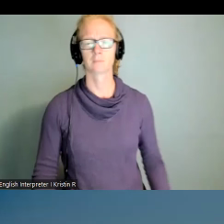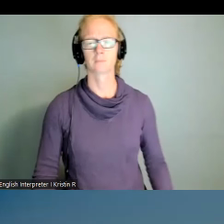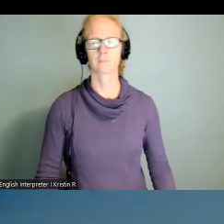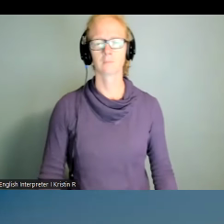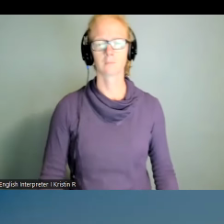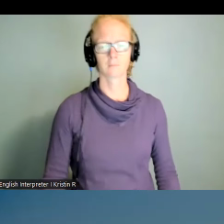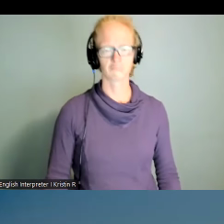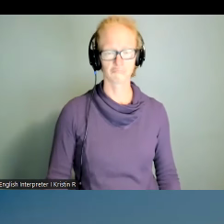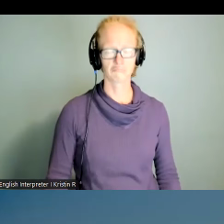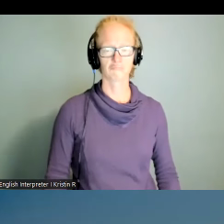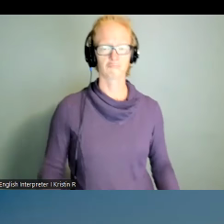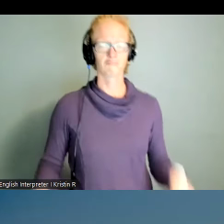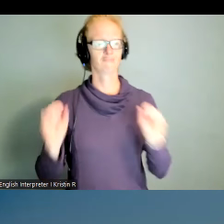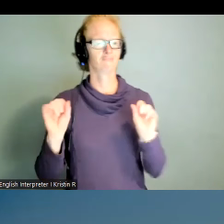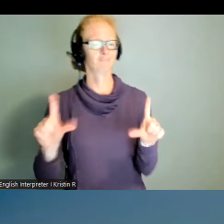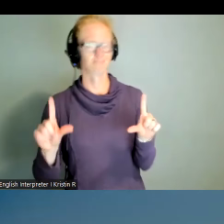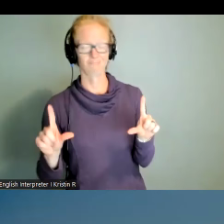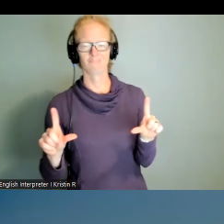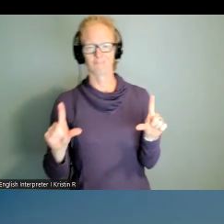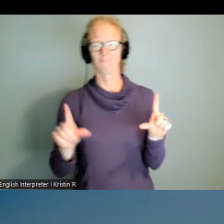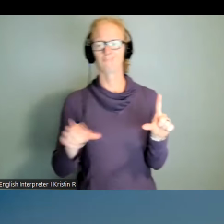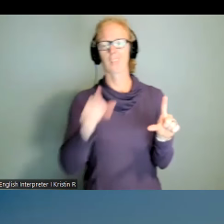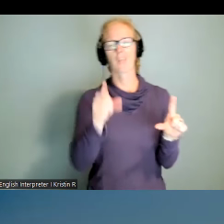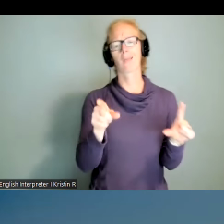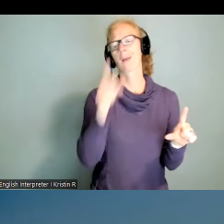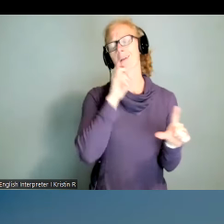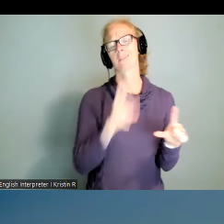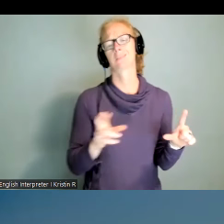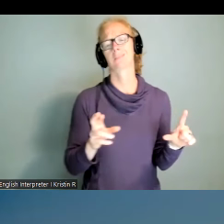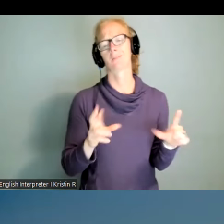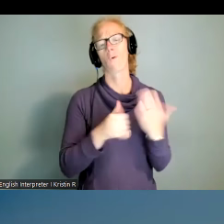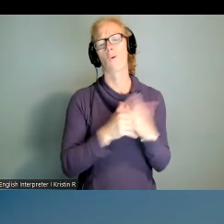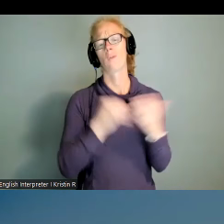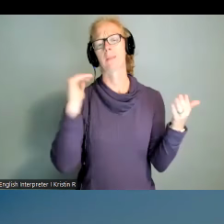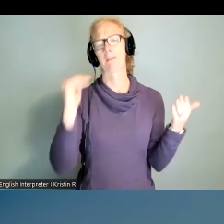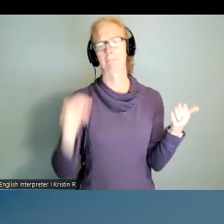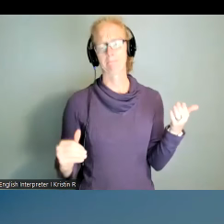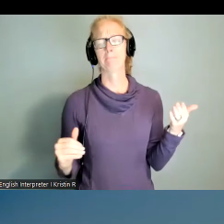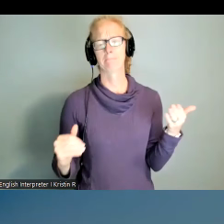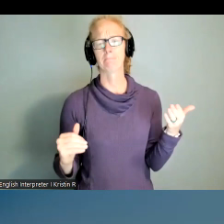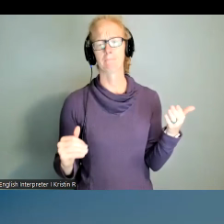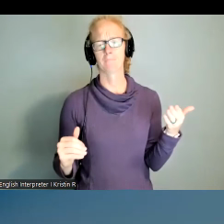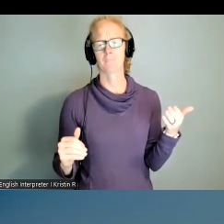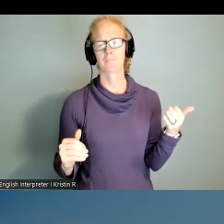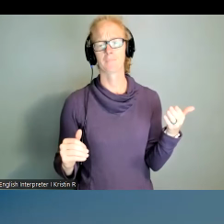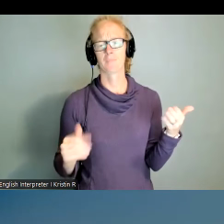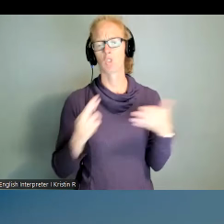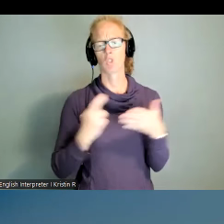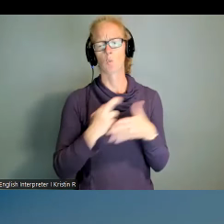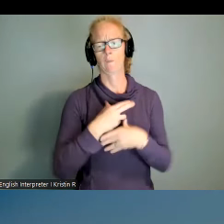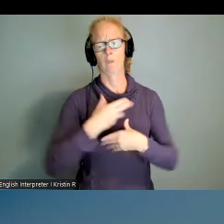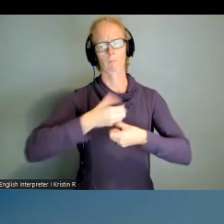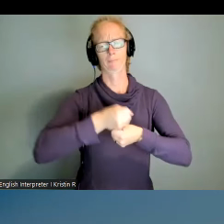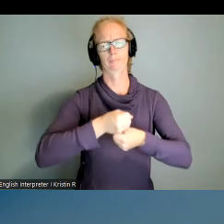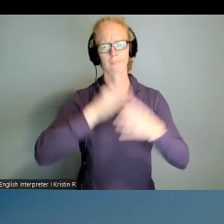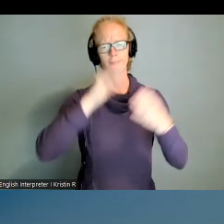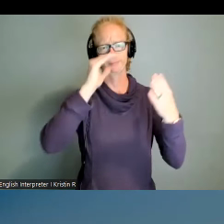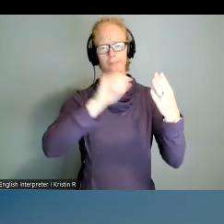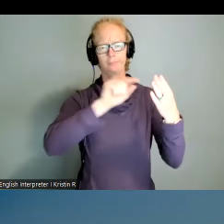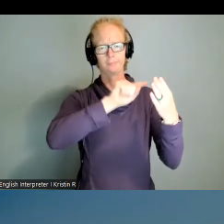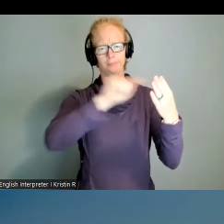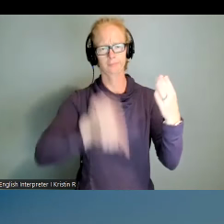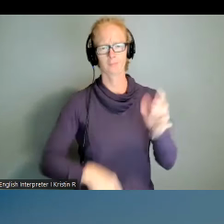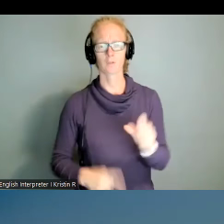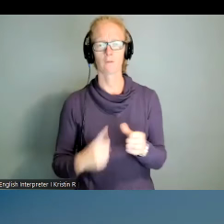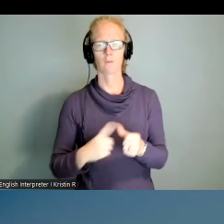So here, I just have an overview of the steps in the step-by-step guide. So if you will, we have the